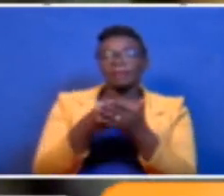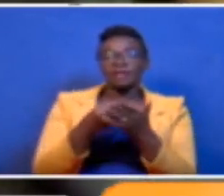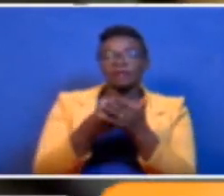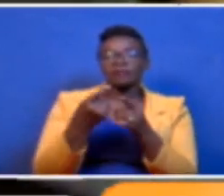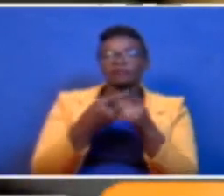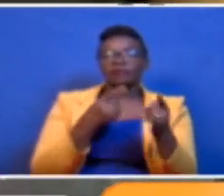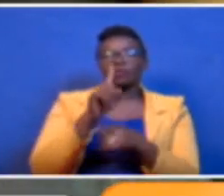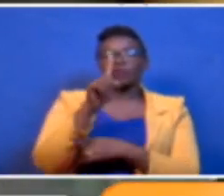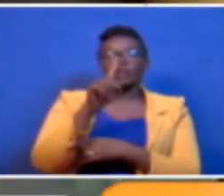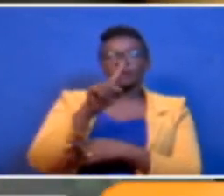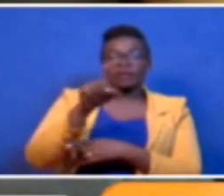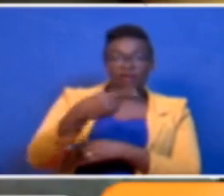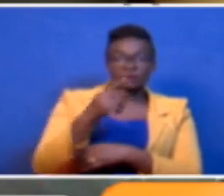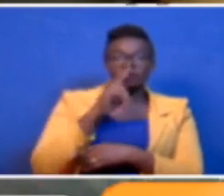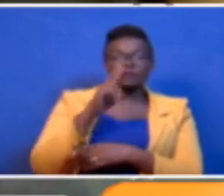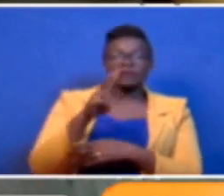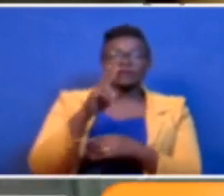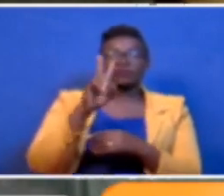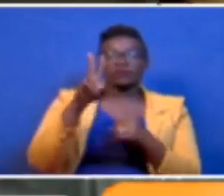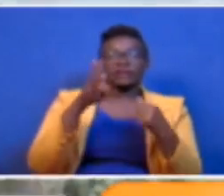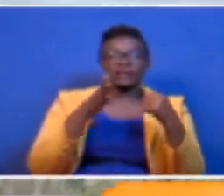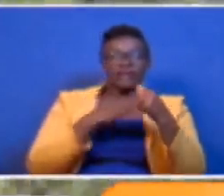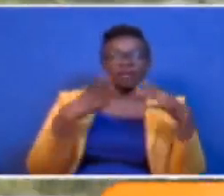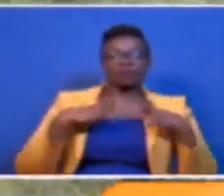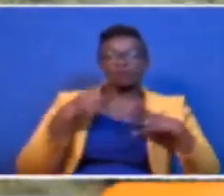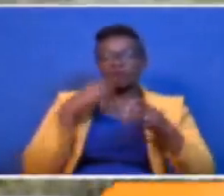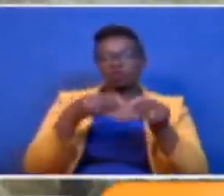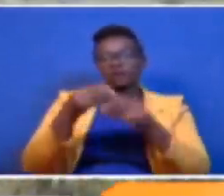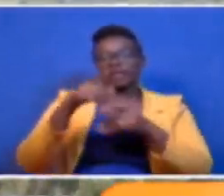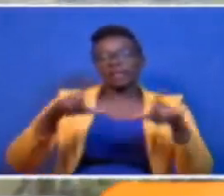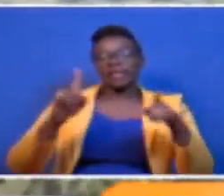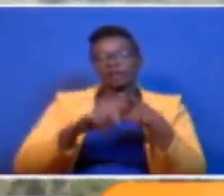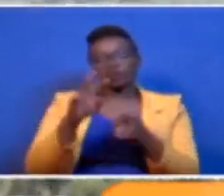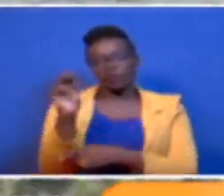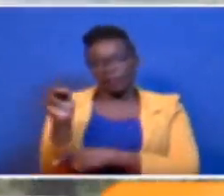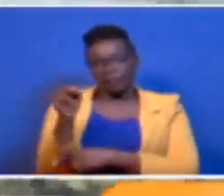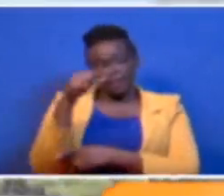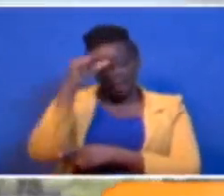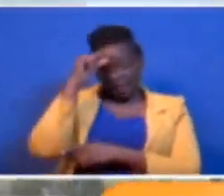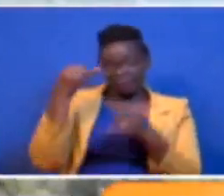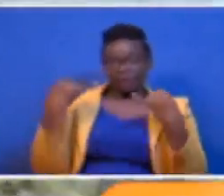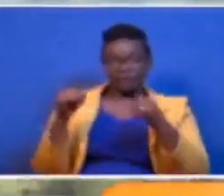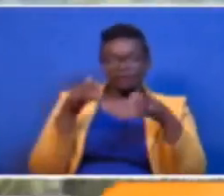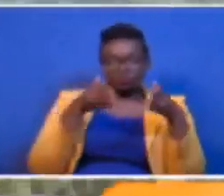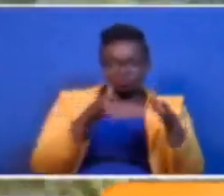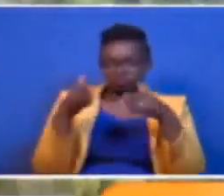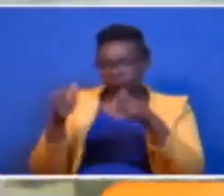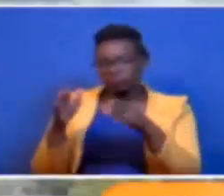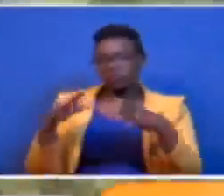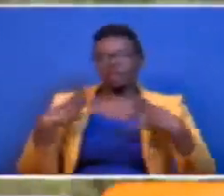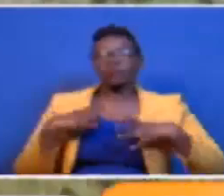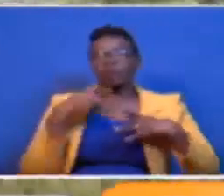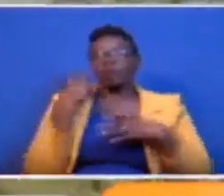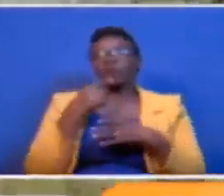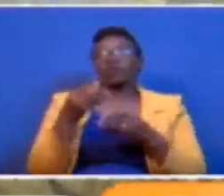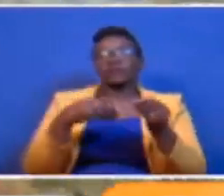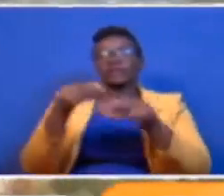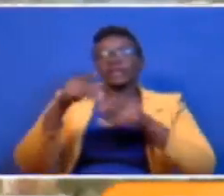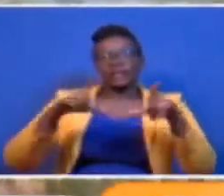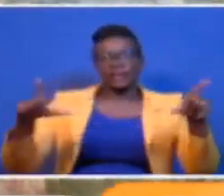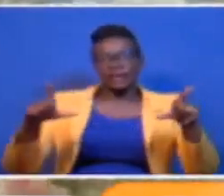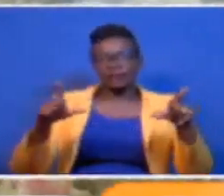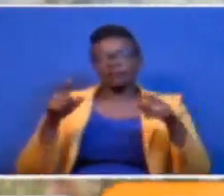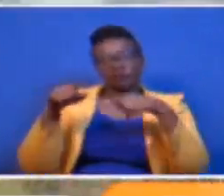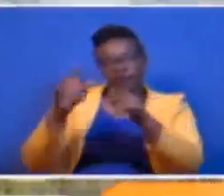persons that are said to have sold the illegal land to them. That the government will strive to pursue the illegal land sellers and hold them criminally liable for the